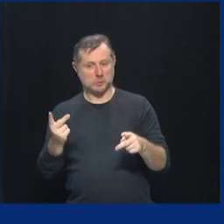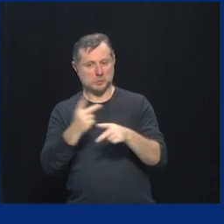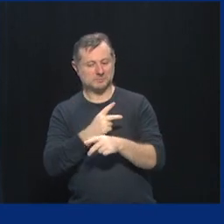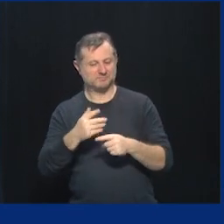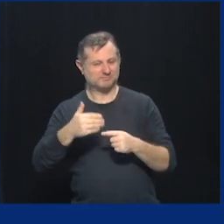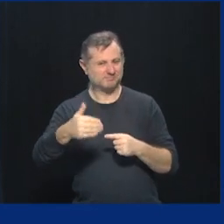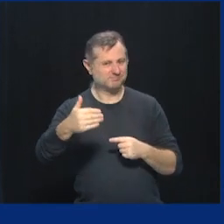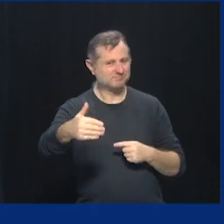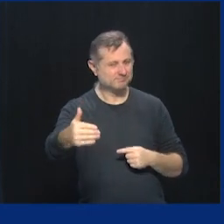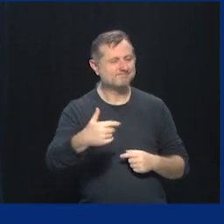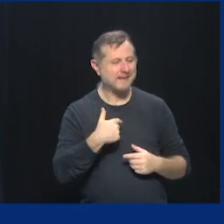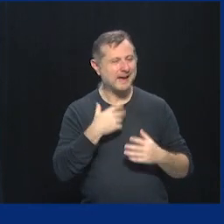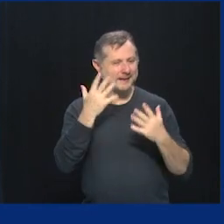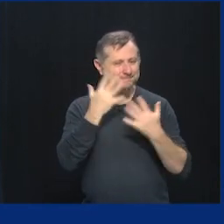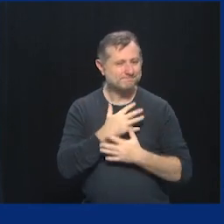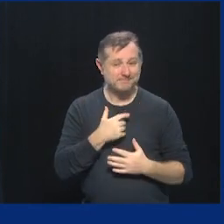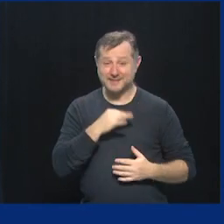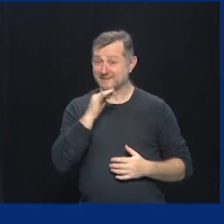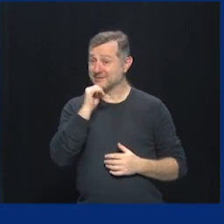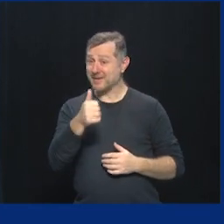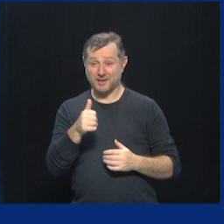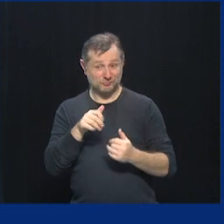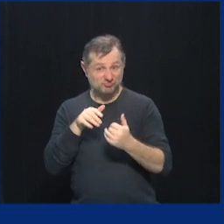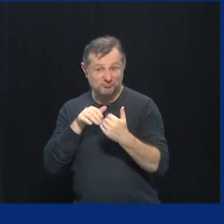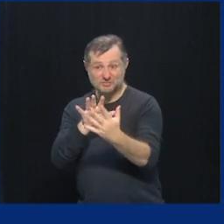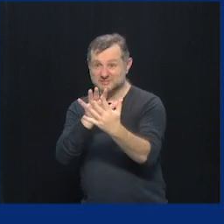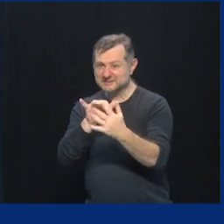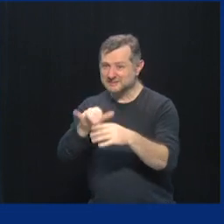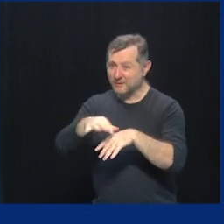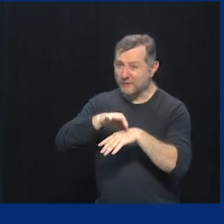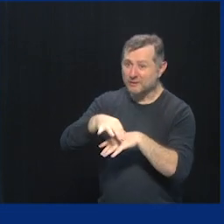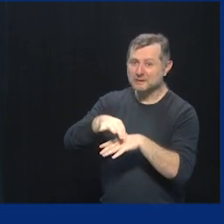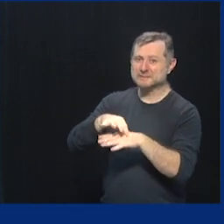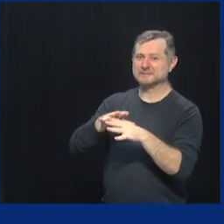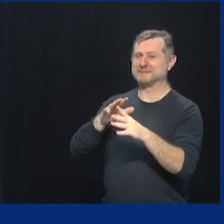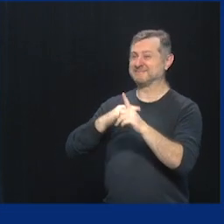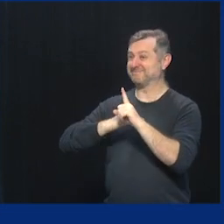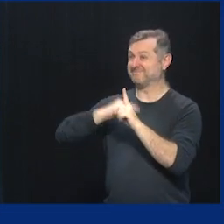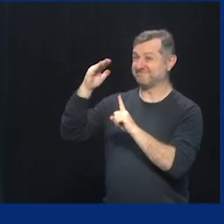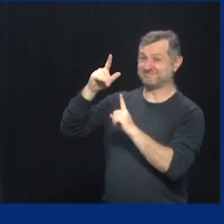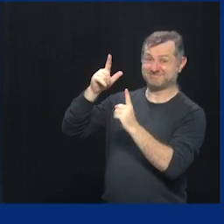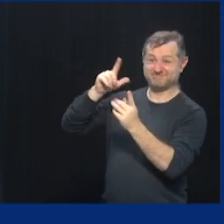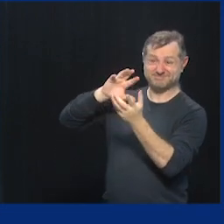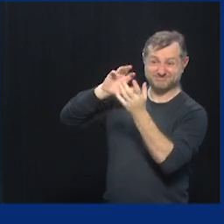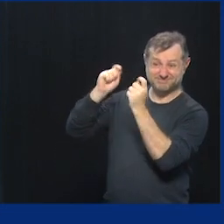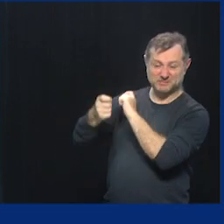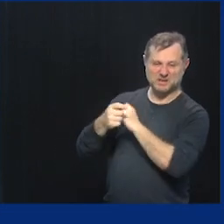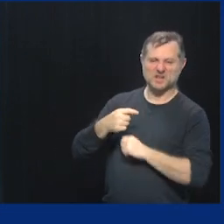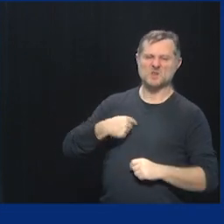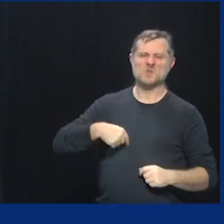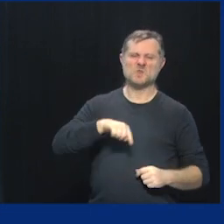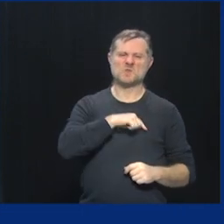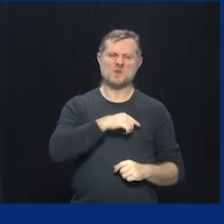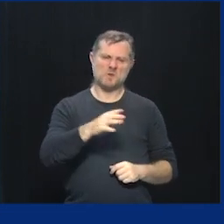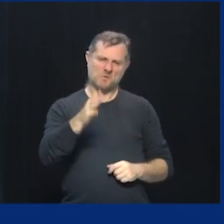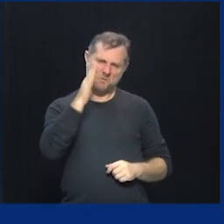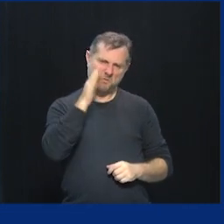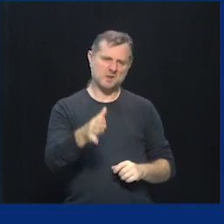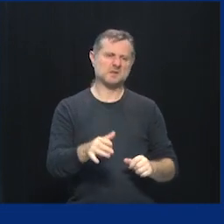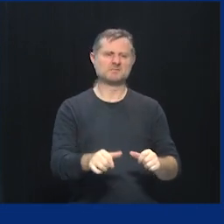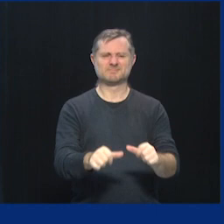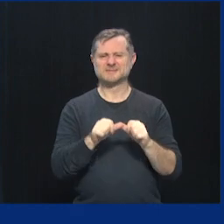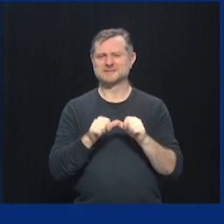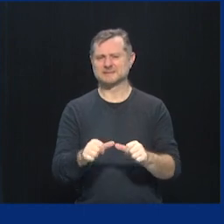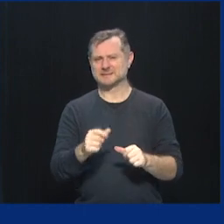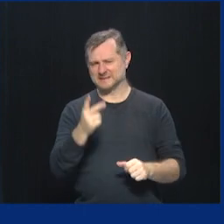not address climate change, we will continue to lose lives across not just this borough, but across this country